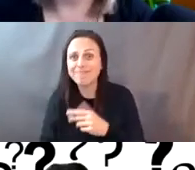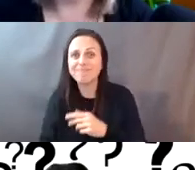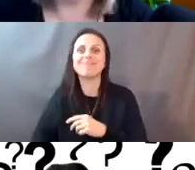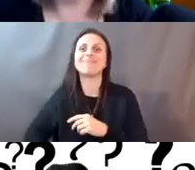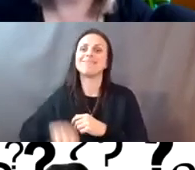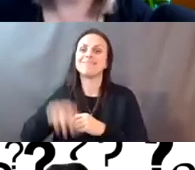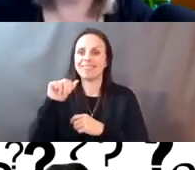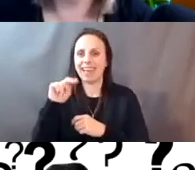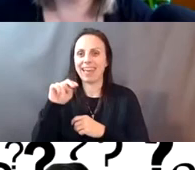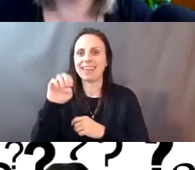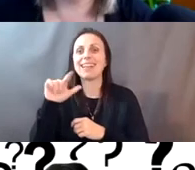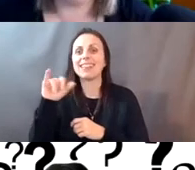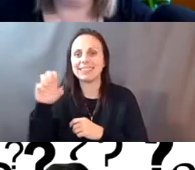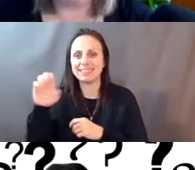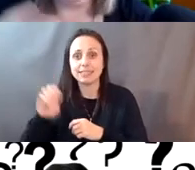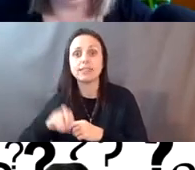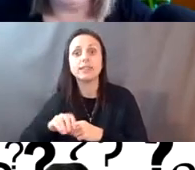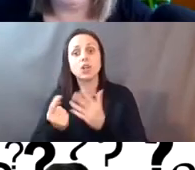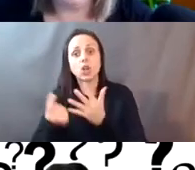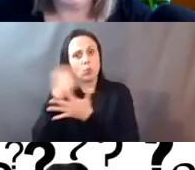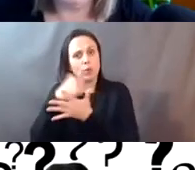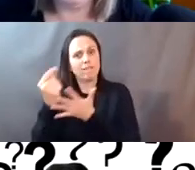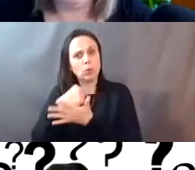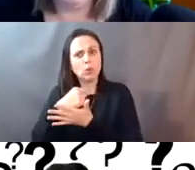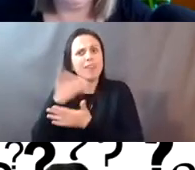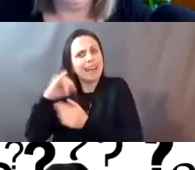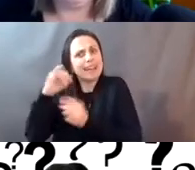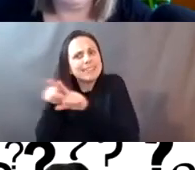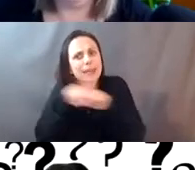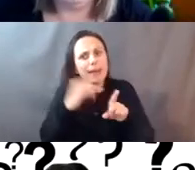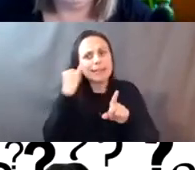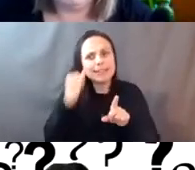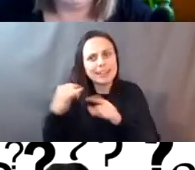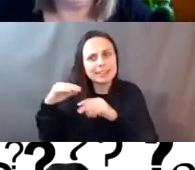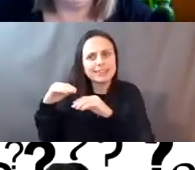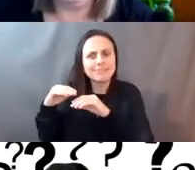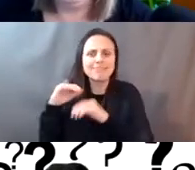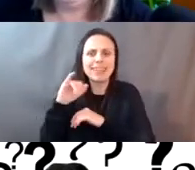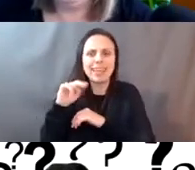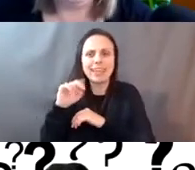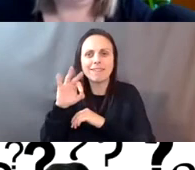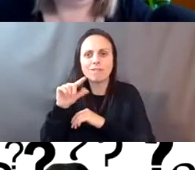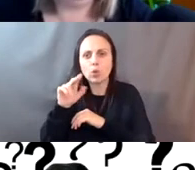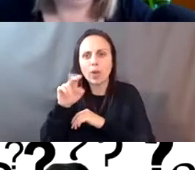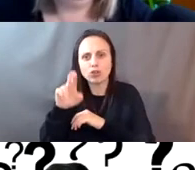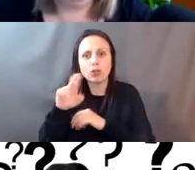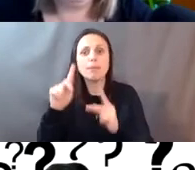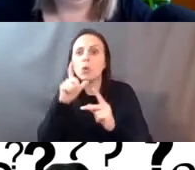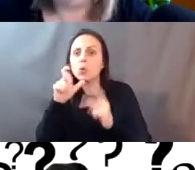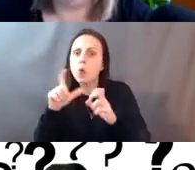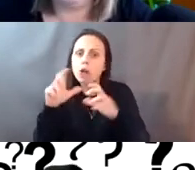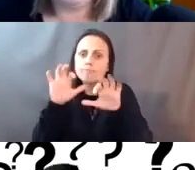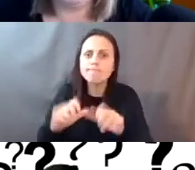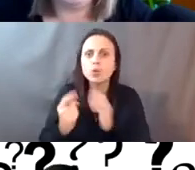yeah, I mean, reviews, it's a kind of influencer, right? Like people that want to review things. So,